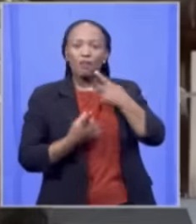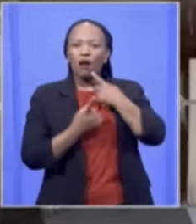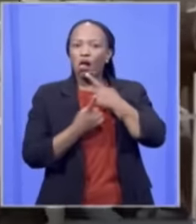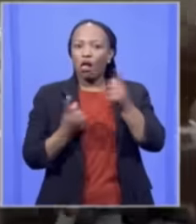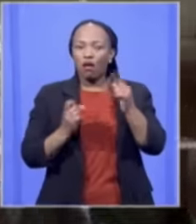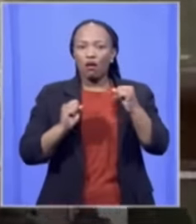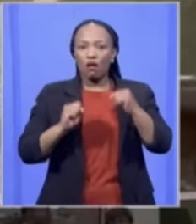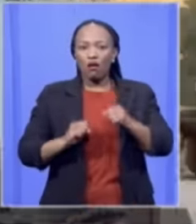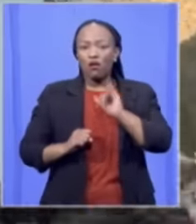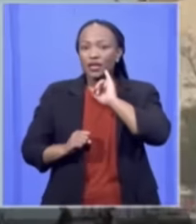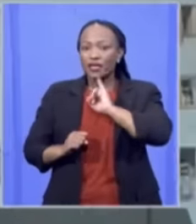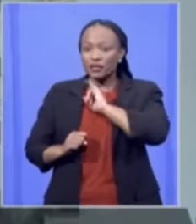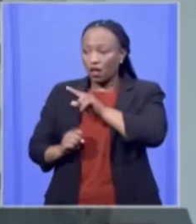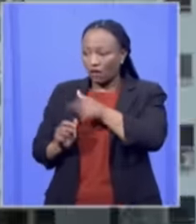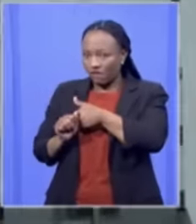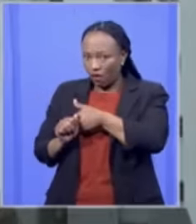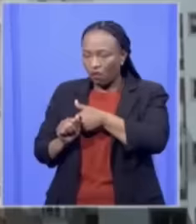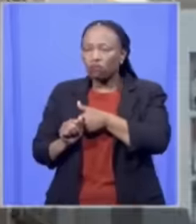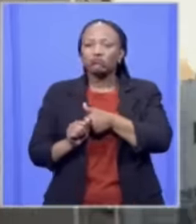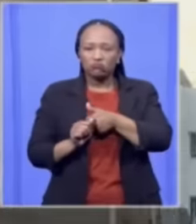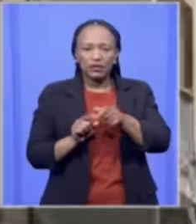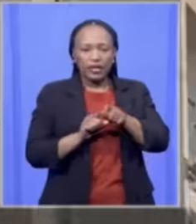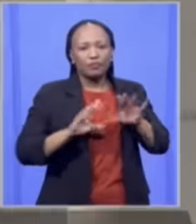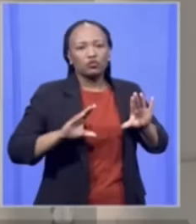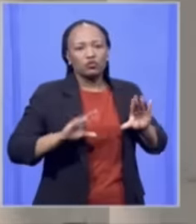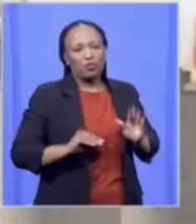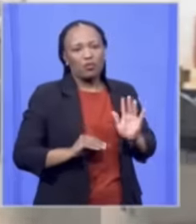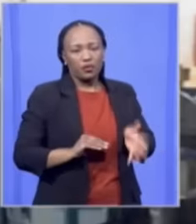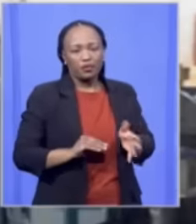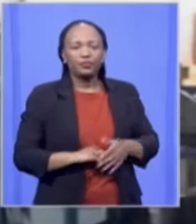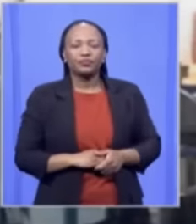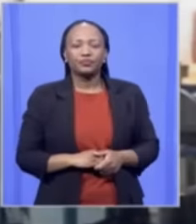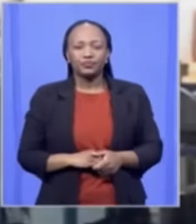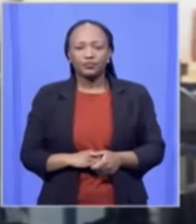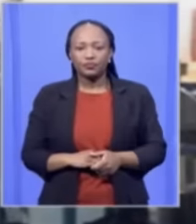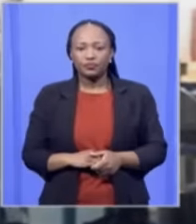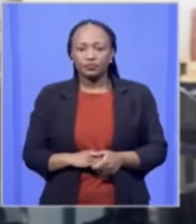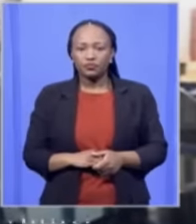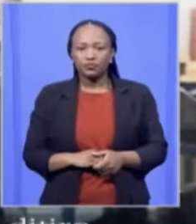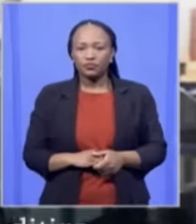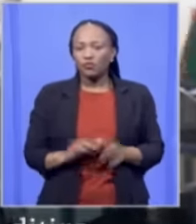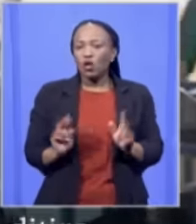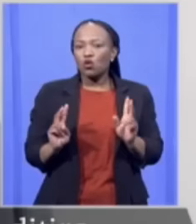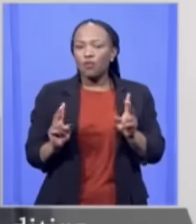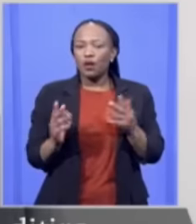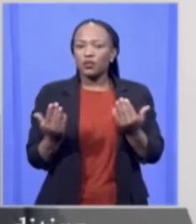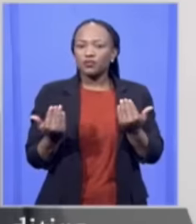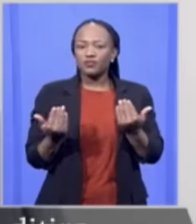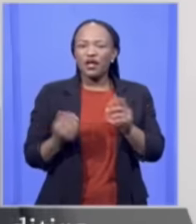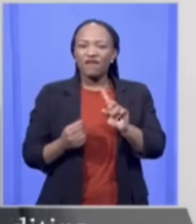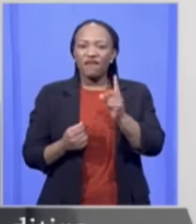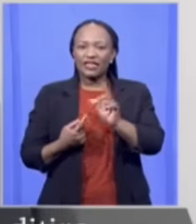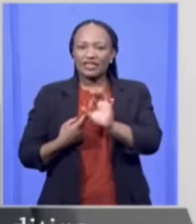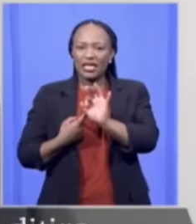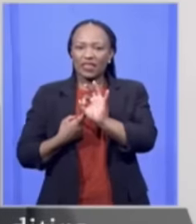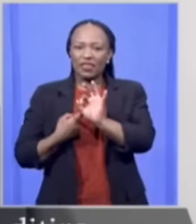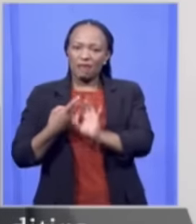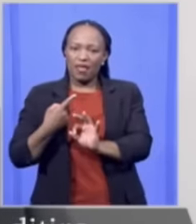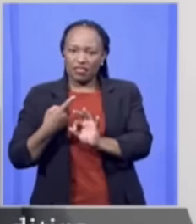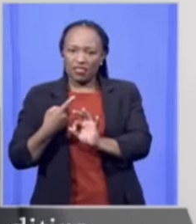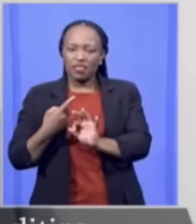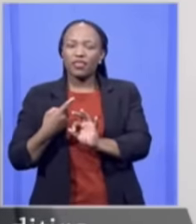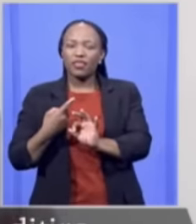Israele e obamela le yona. Something that we usually expect in the first quarter, because remember, that's